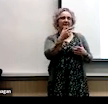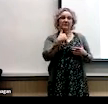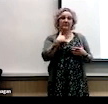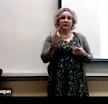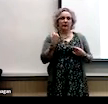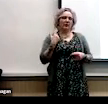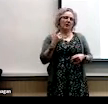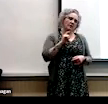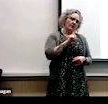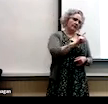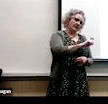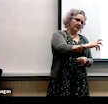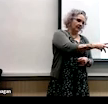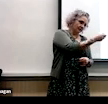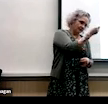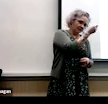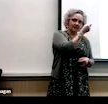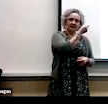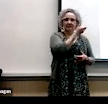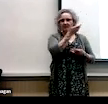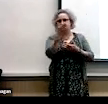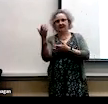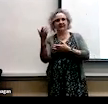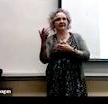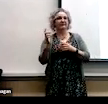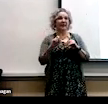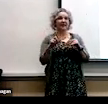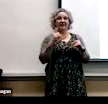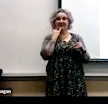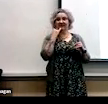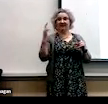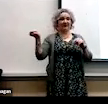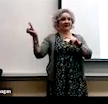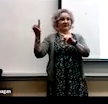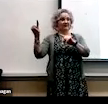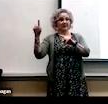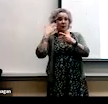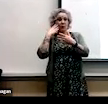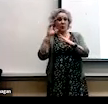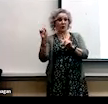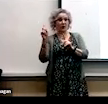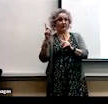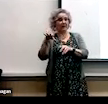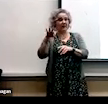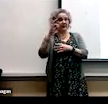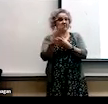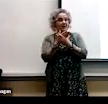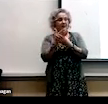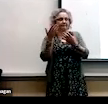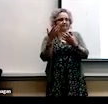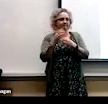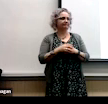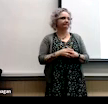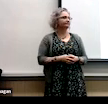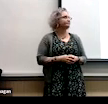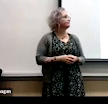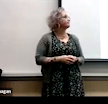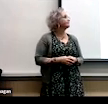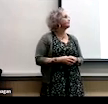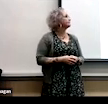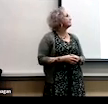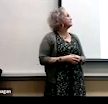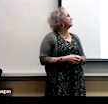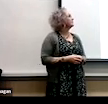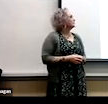before. And then insufficient communication between the adult providers and the patients and families. We hear this from our patients and families a